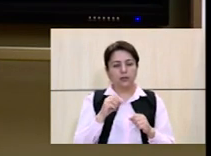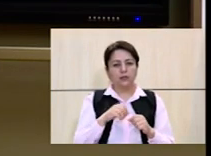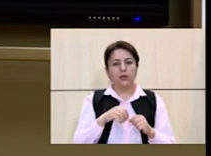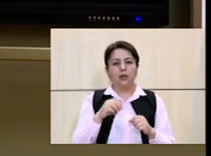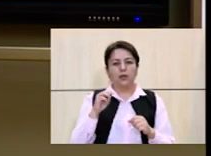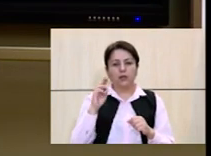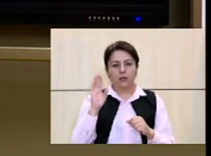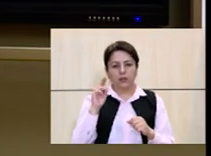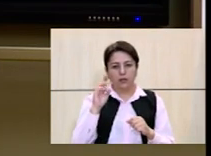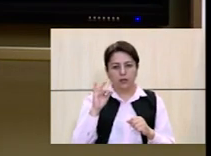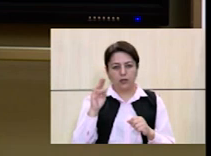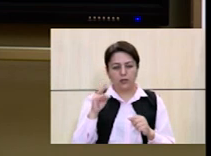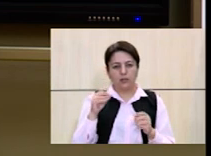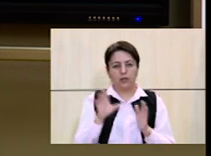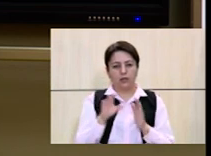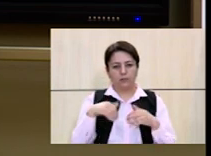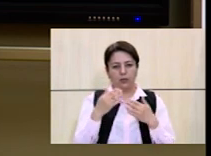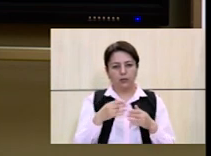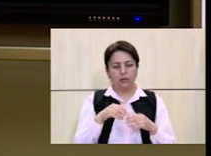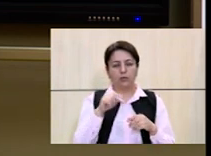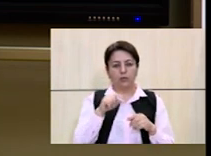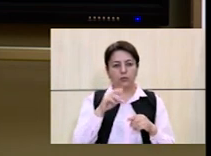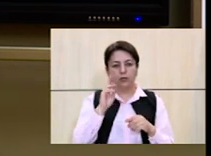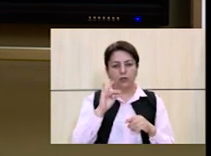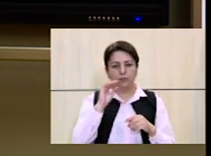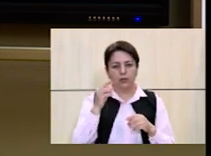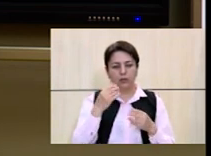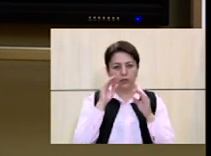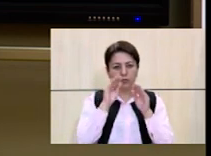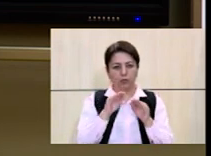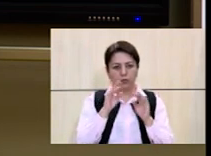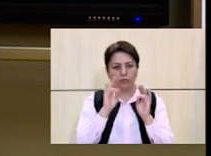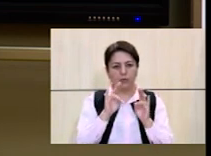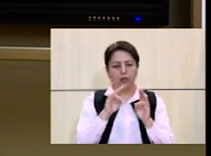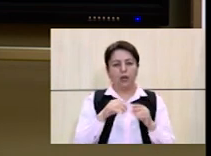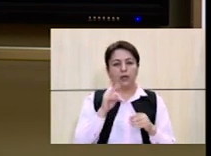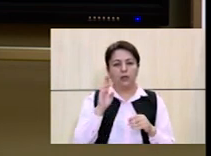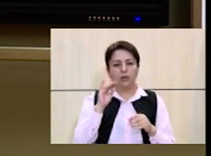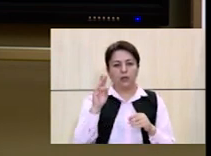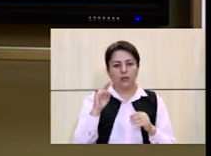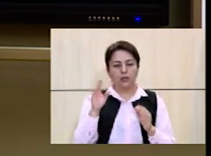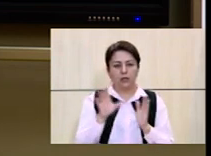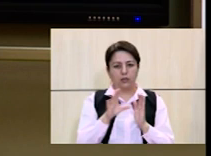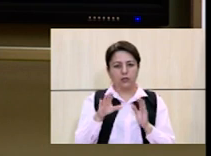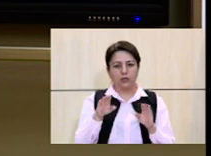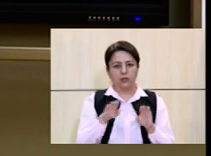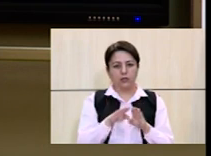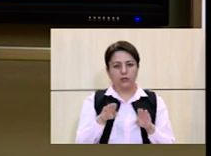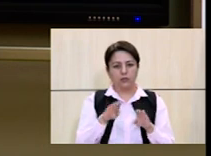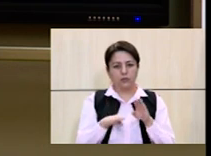energiya berilgan. Biz mana shu qiymatlarni qo'yib, natijada kinetik energiyani taqqoslatishimiz